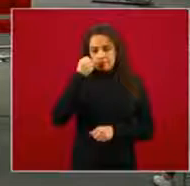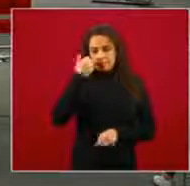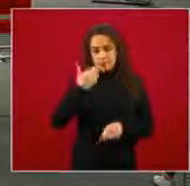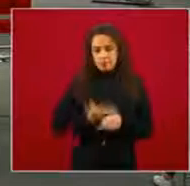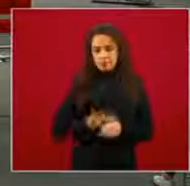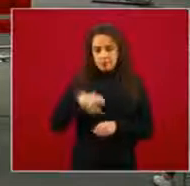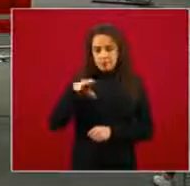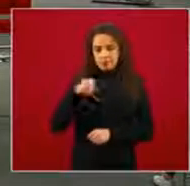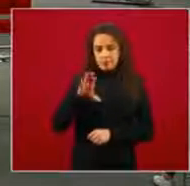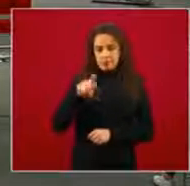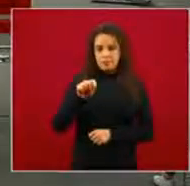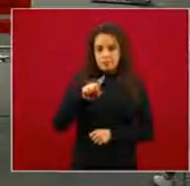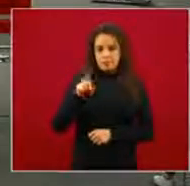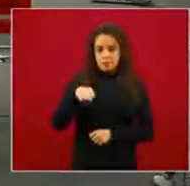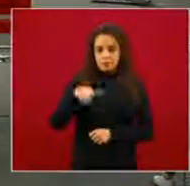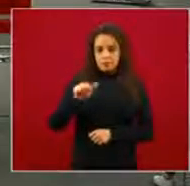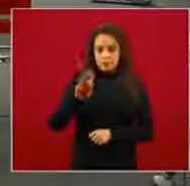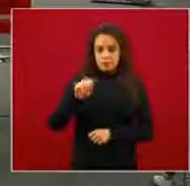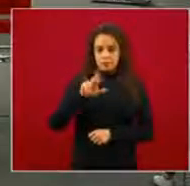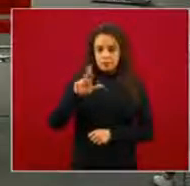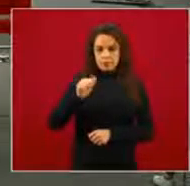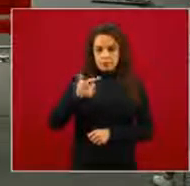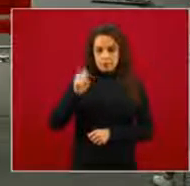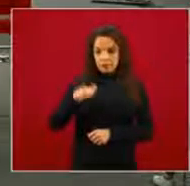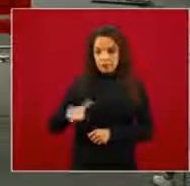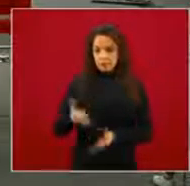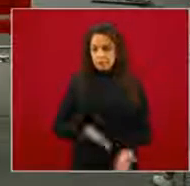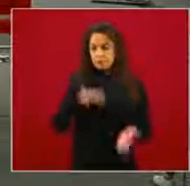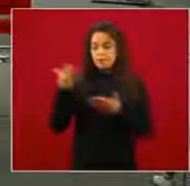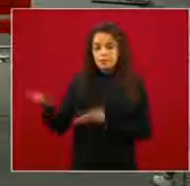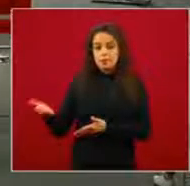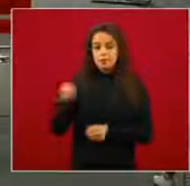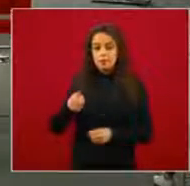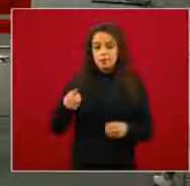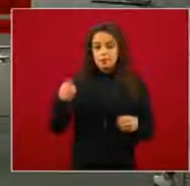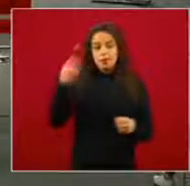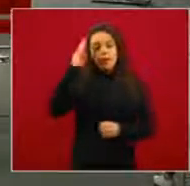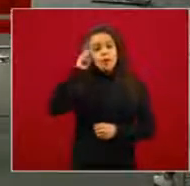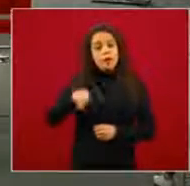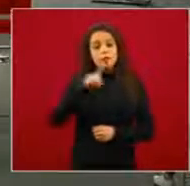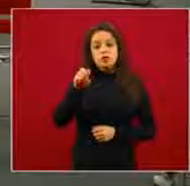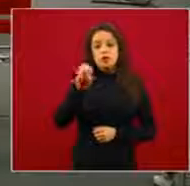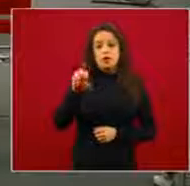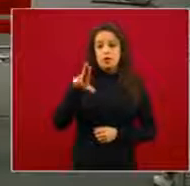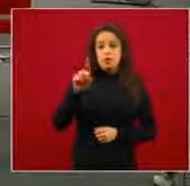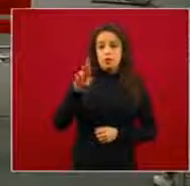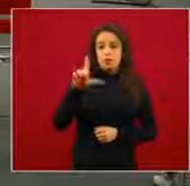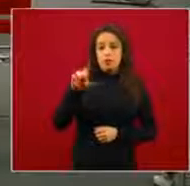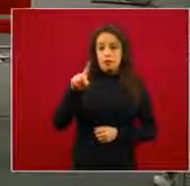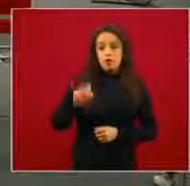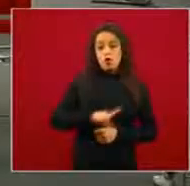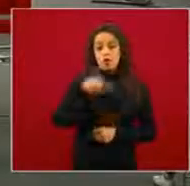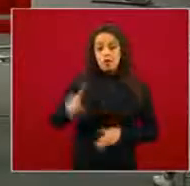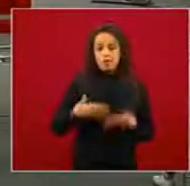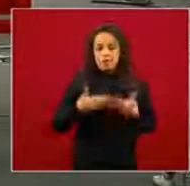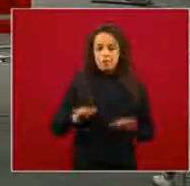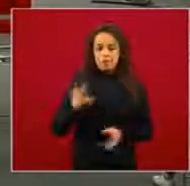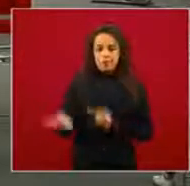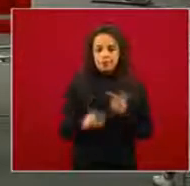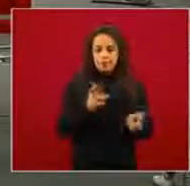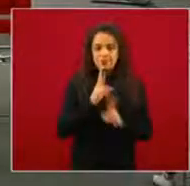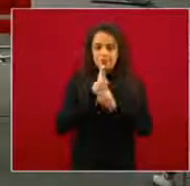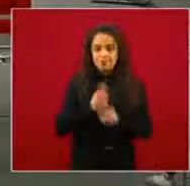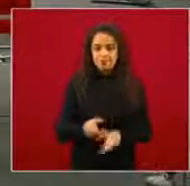Okay, thank you, Undersecretary. Maestro Zoe Robledo. Después abriremos a preguntas. Muchas